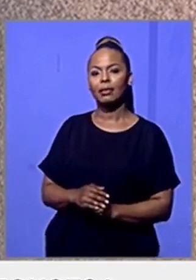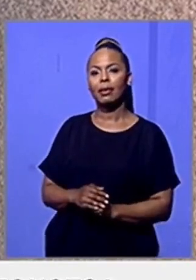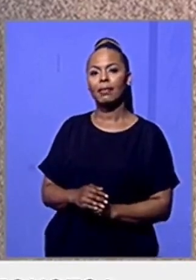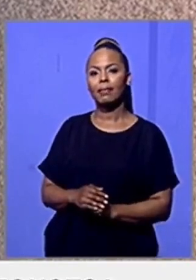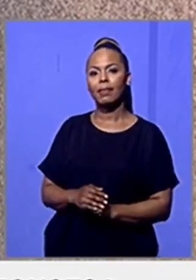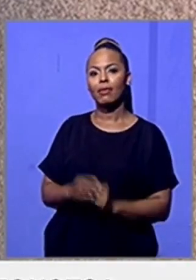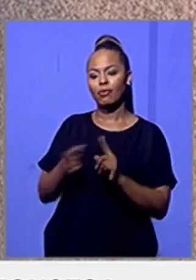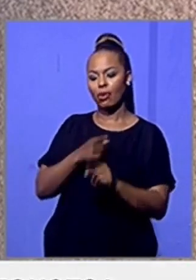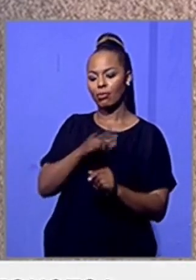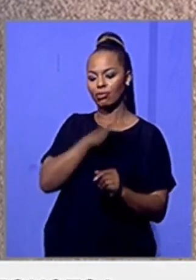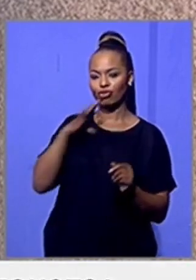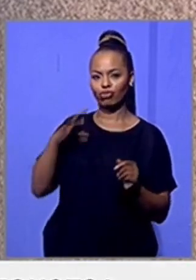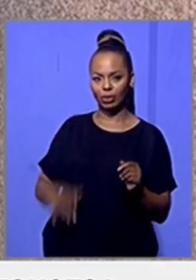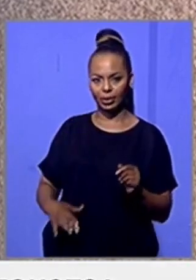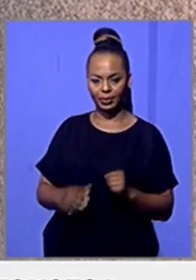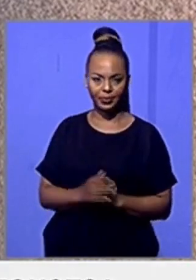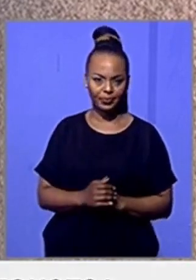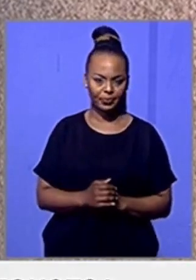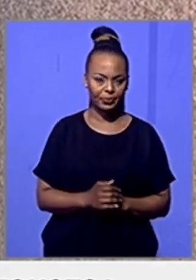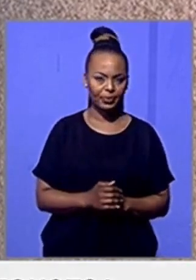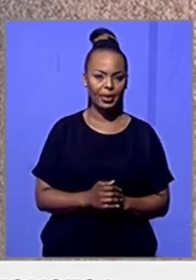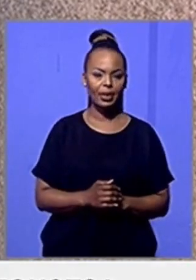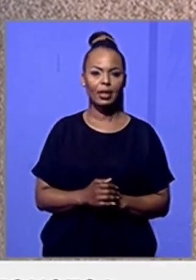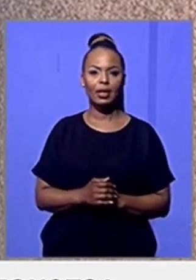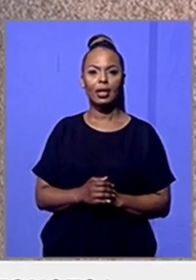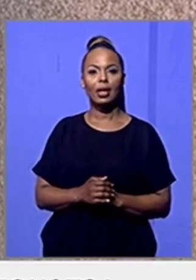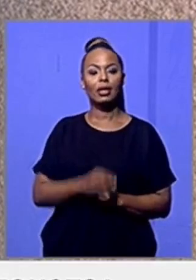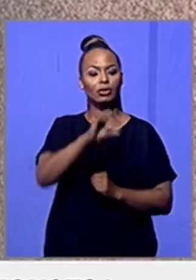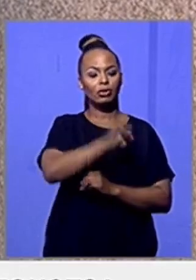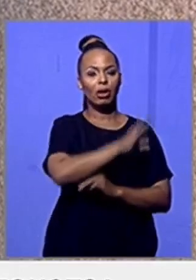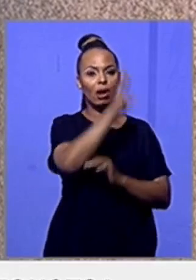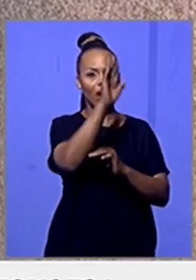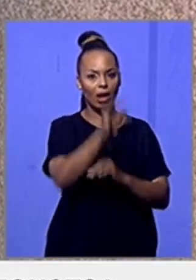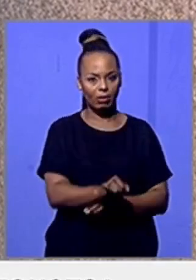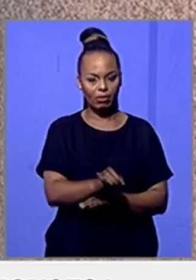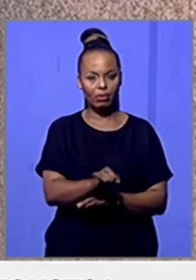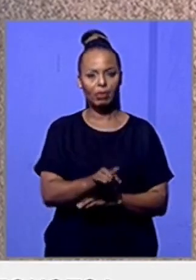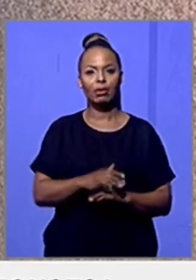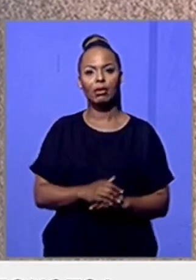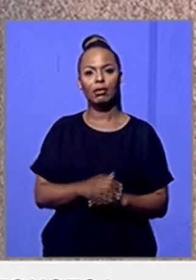of China, the Order of South Africa.